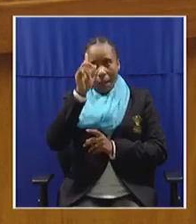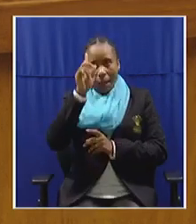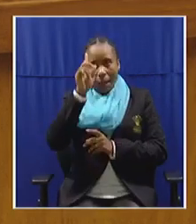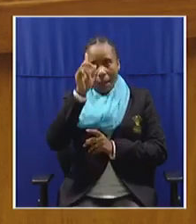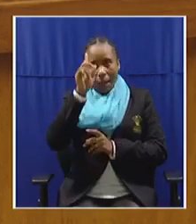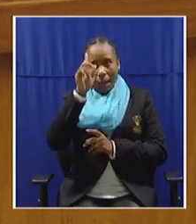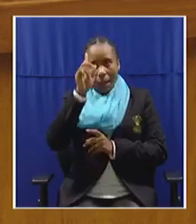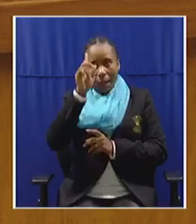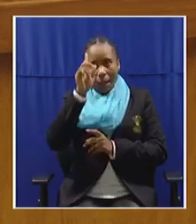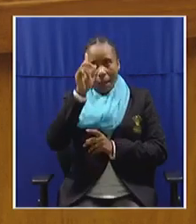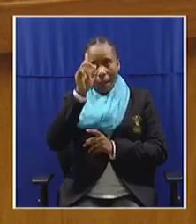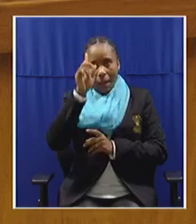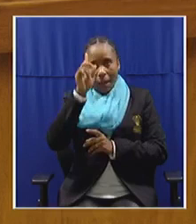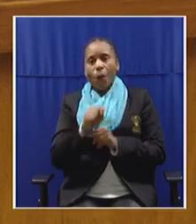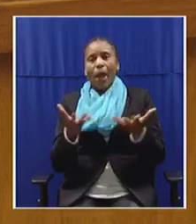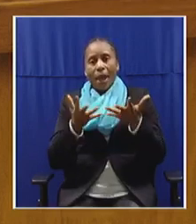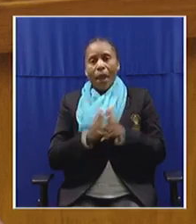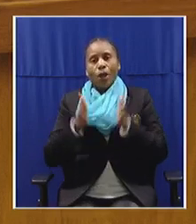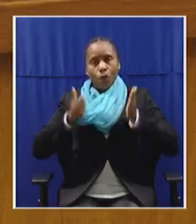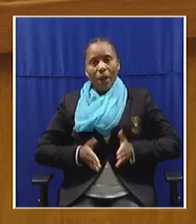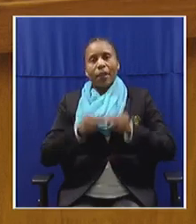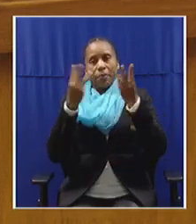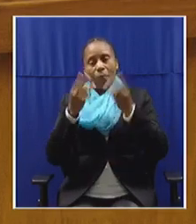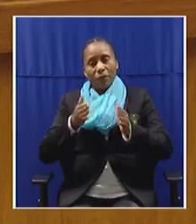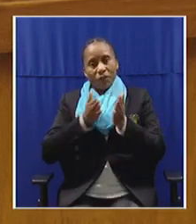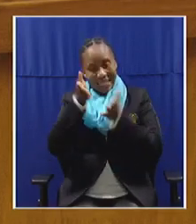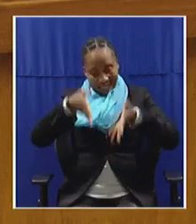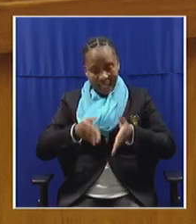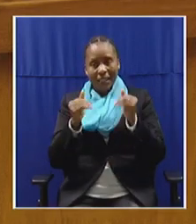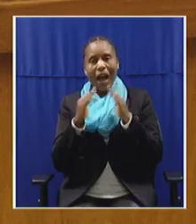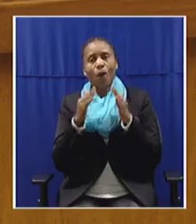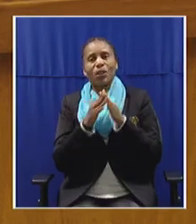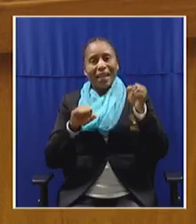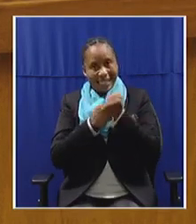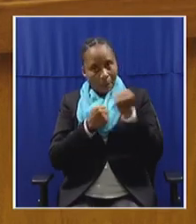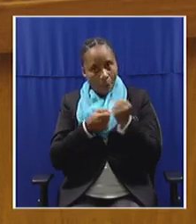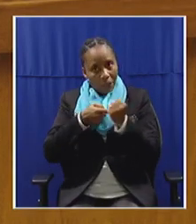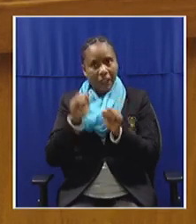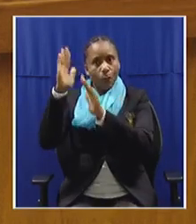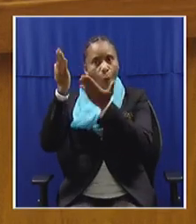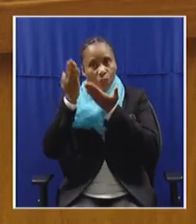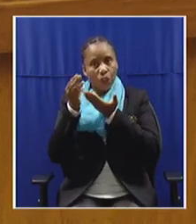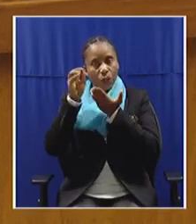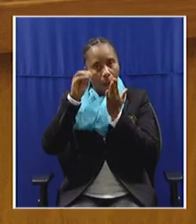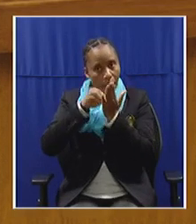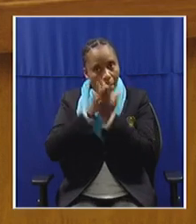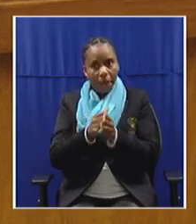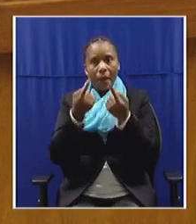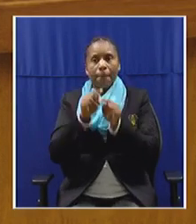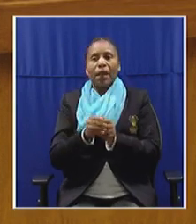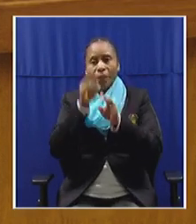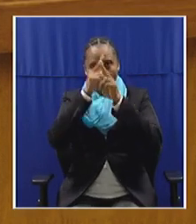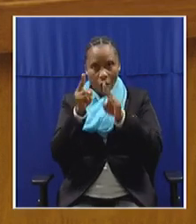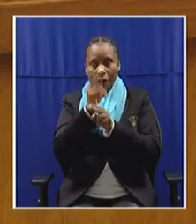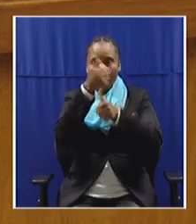in human and people's rights in this House will support the motion tabled by the Honorable